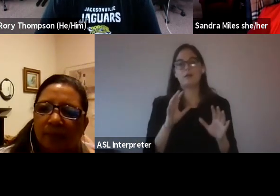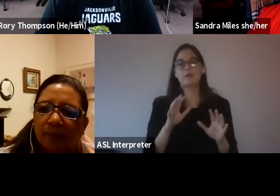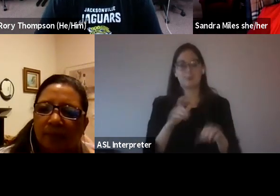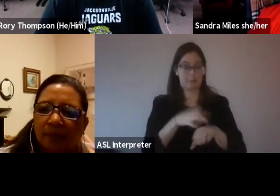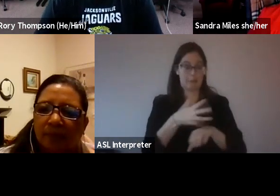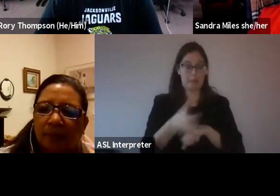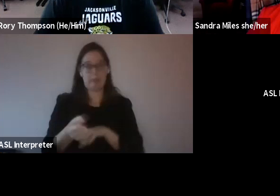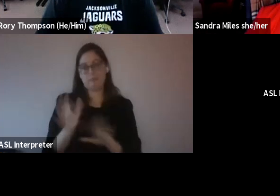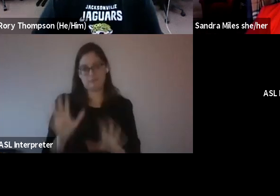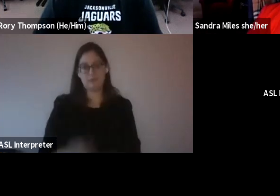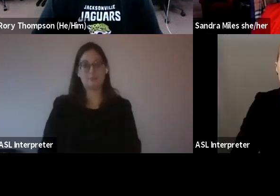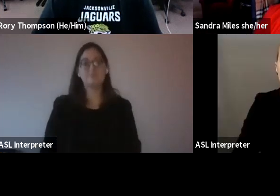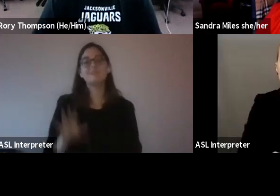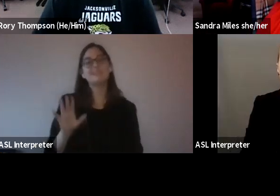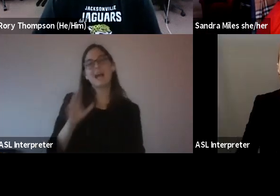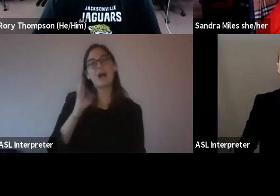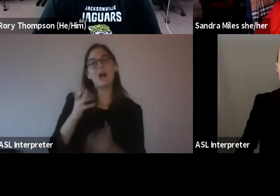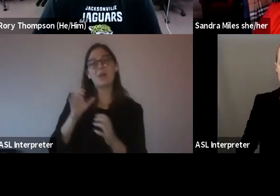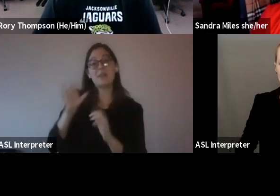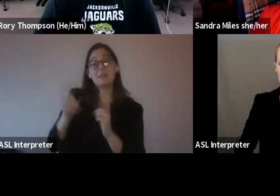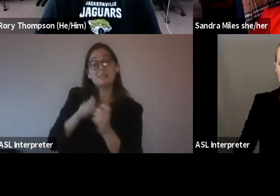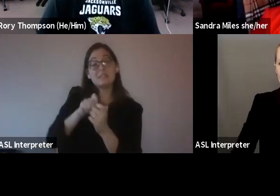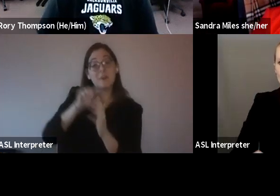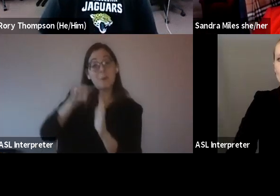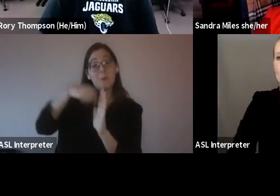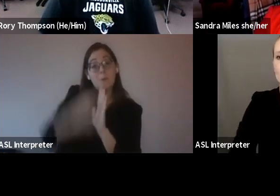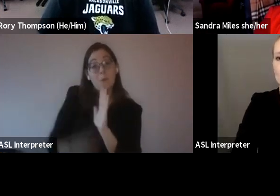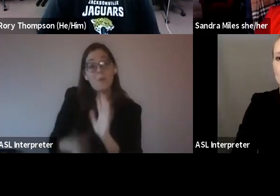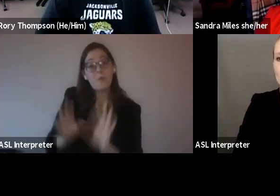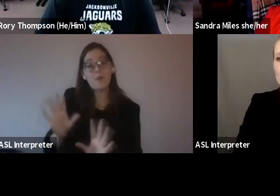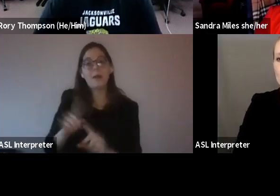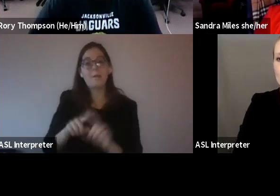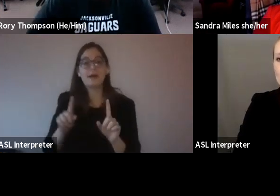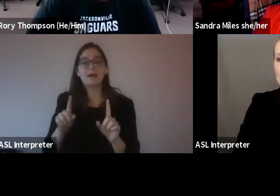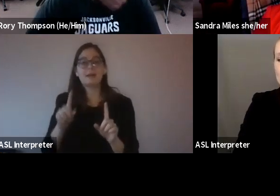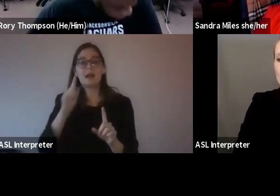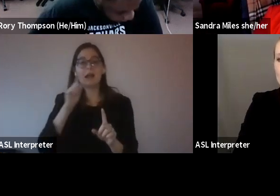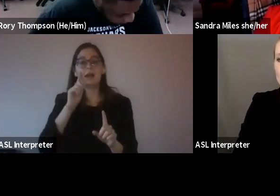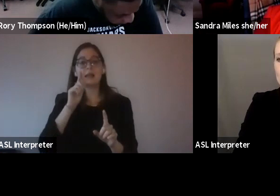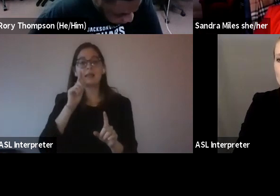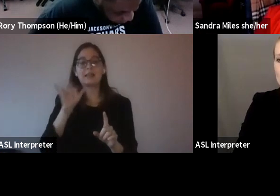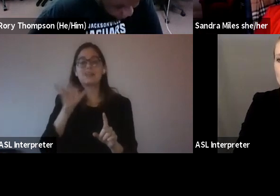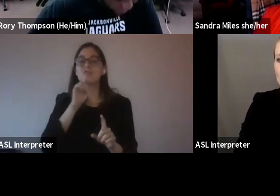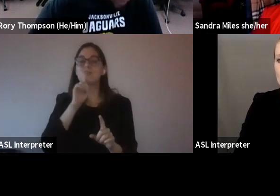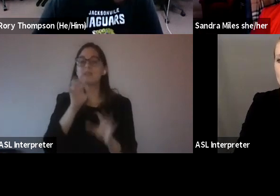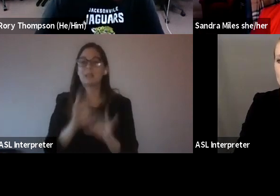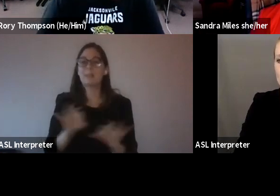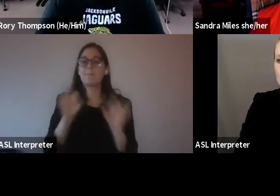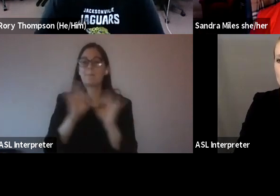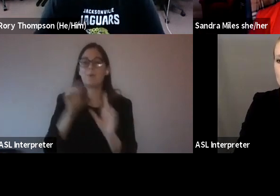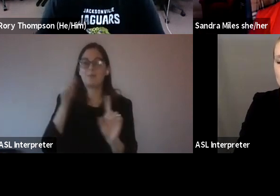too long. Yeah, I don't want us to go down that particular rabbit hole, but I do think that is a really important point.